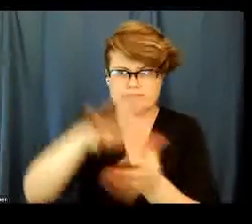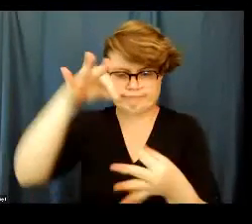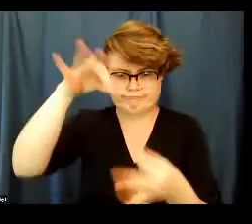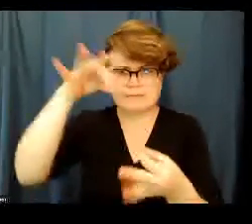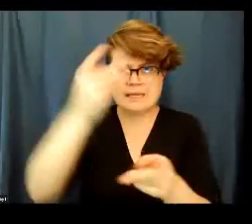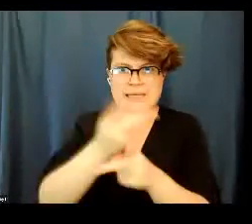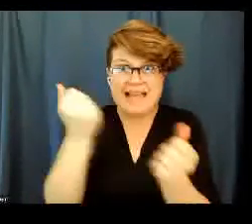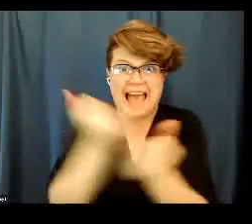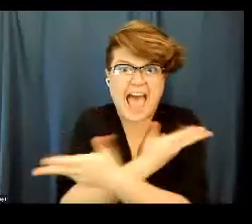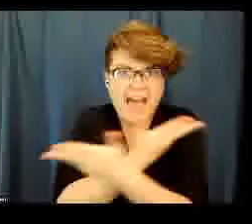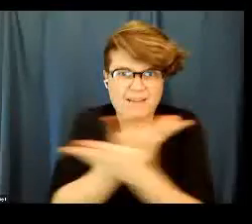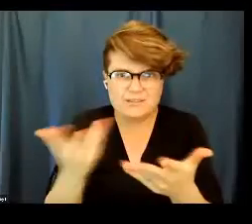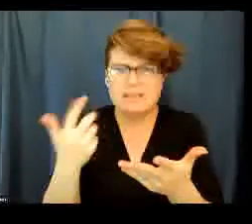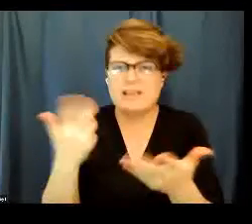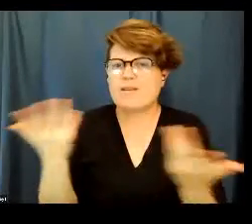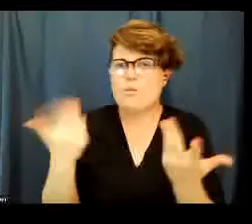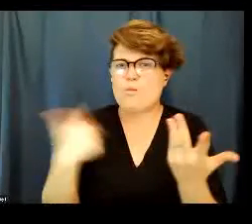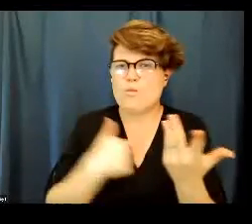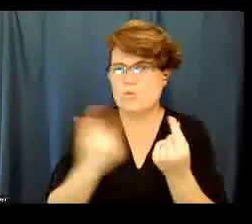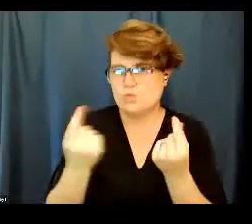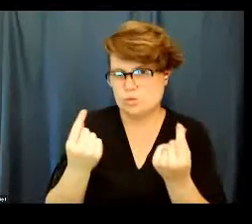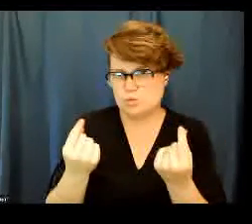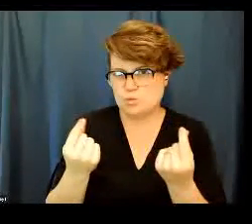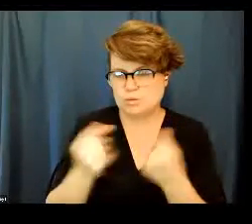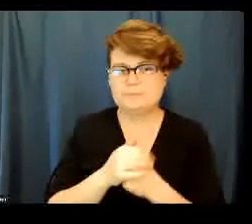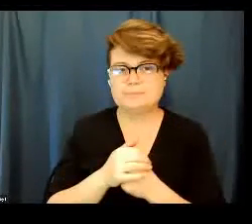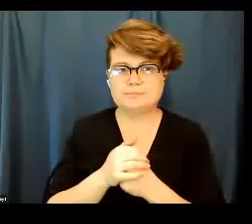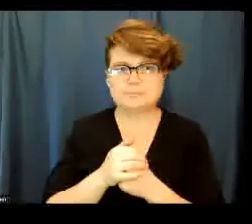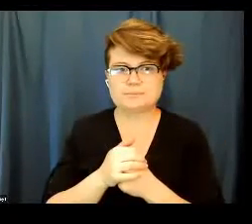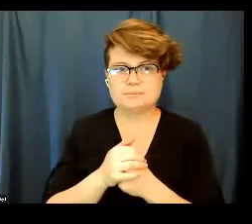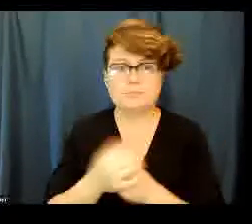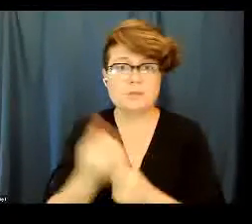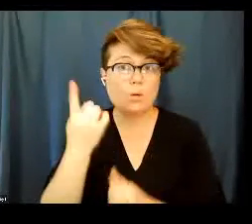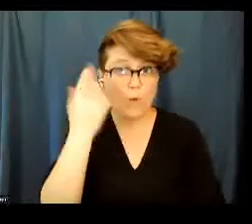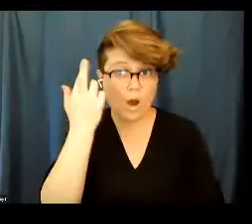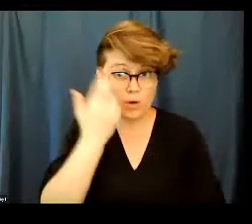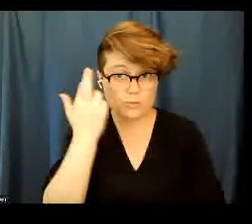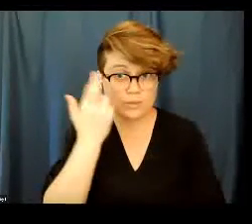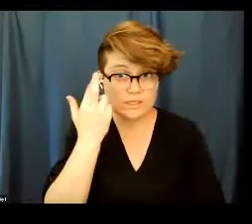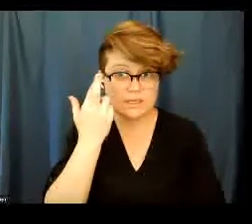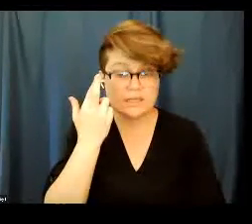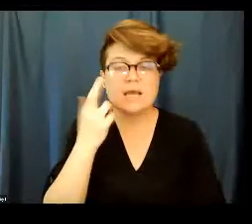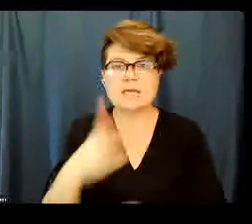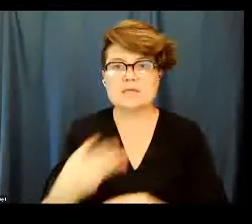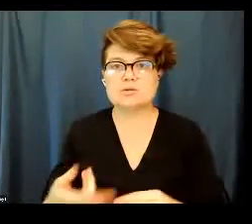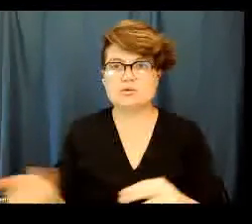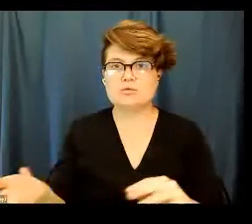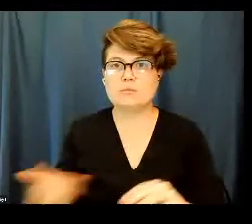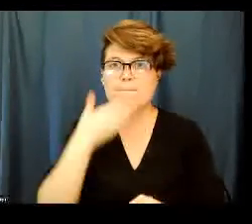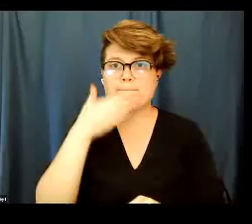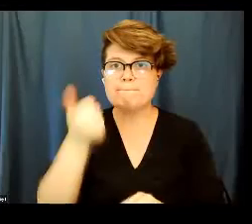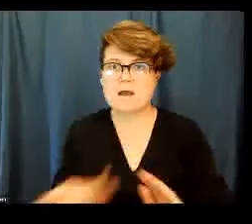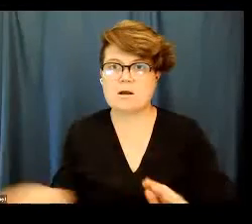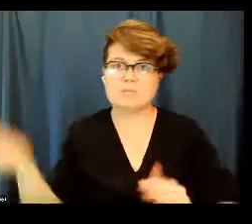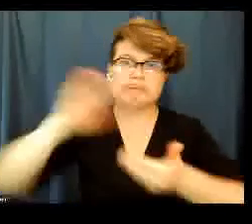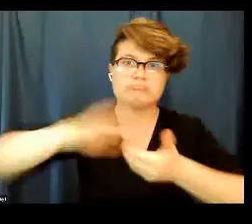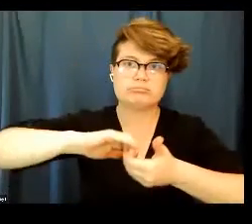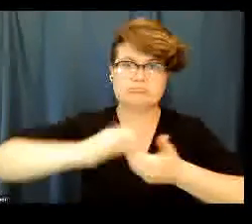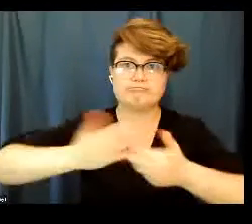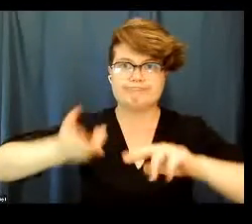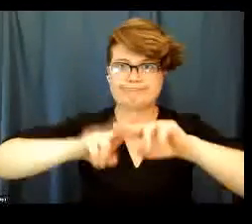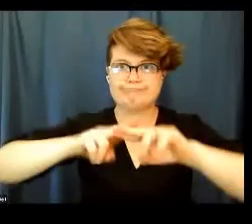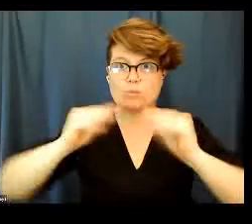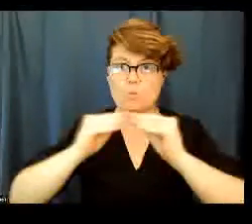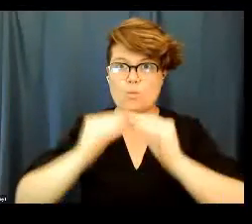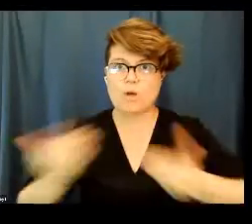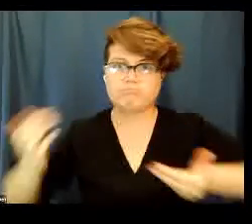are supposed to be doing. One of the purposes is to really enhance collaboration. We really